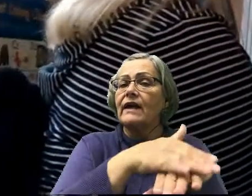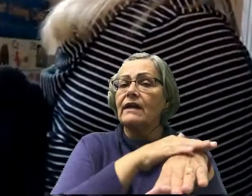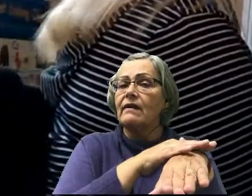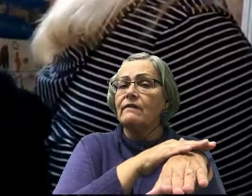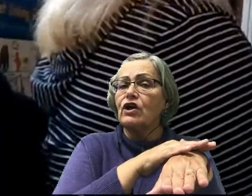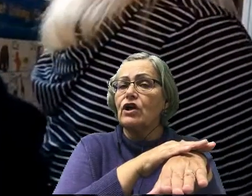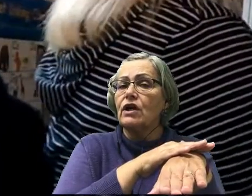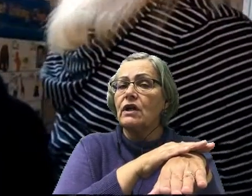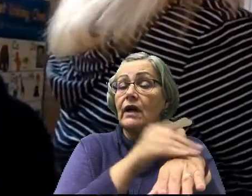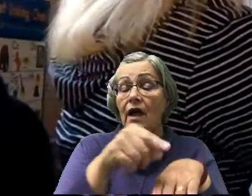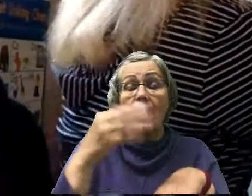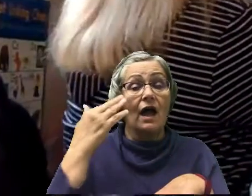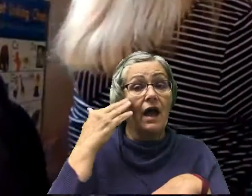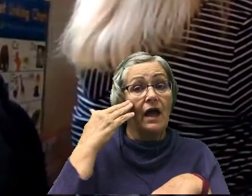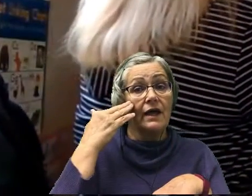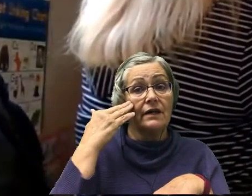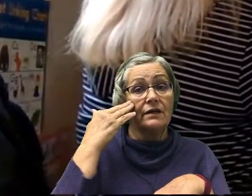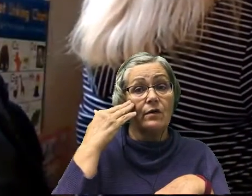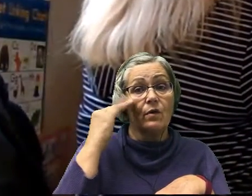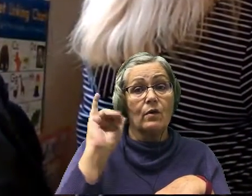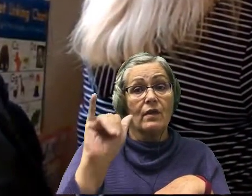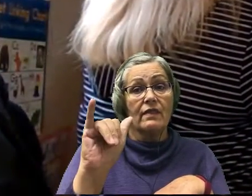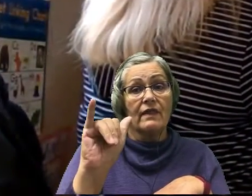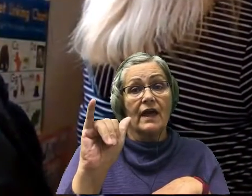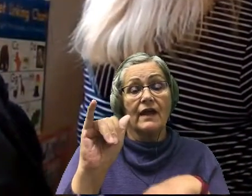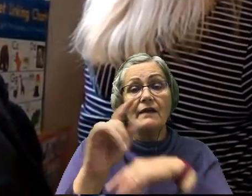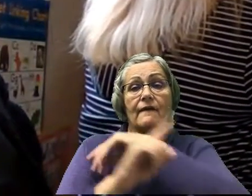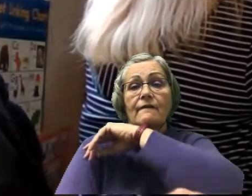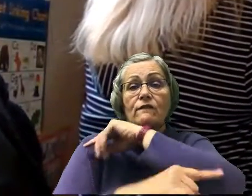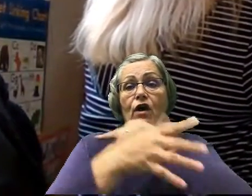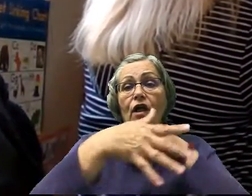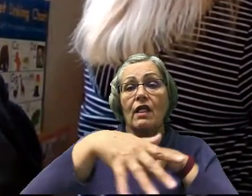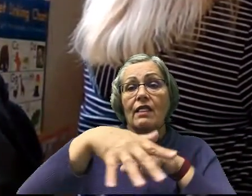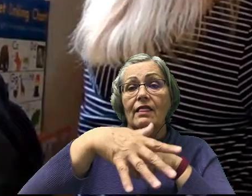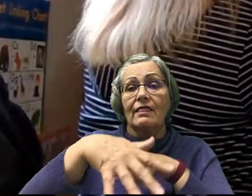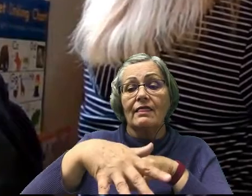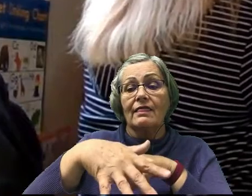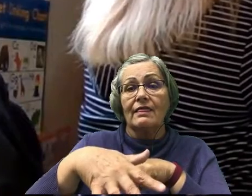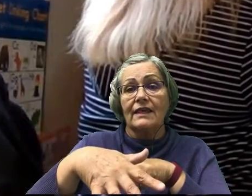know that fall leaves